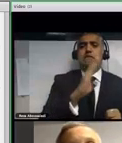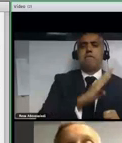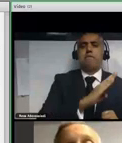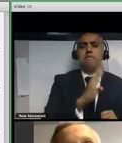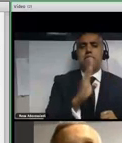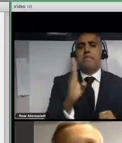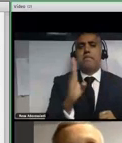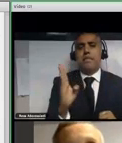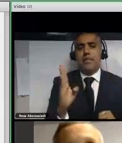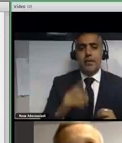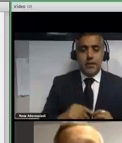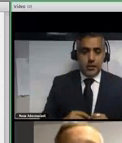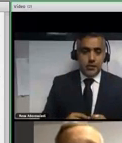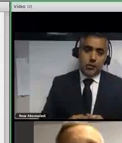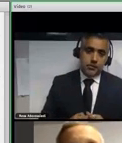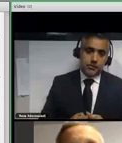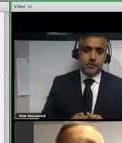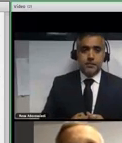So